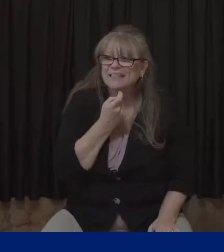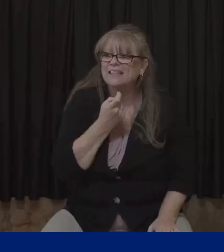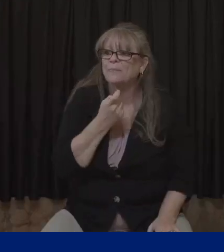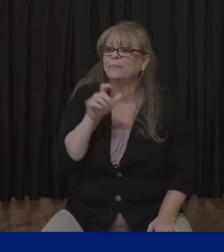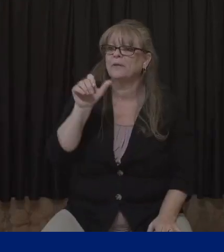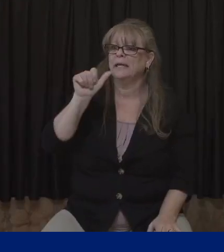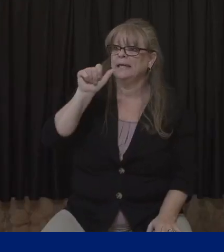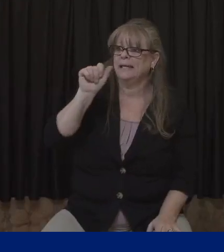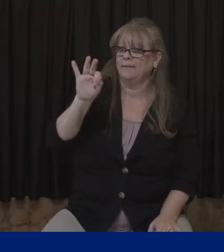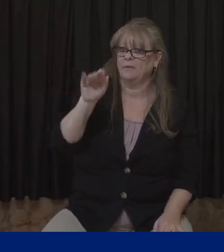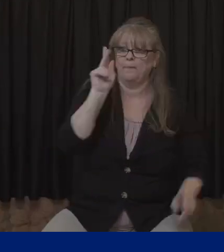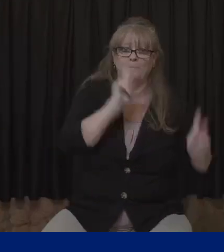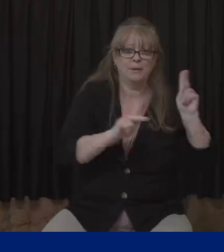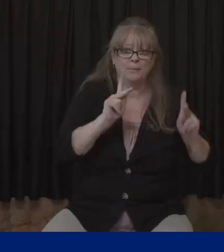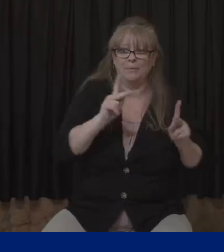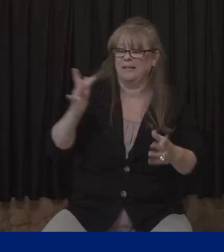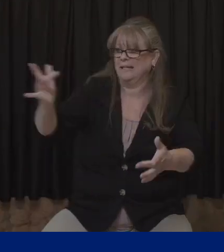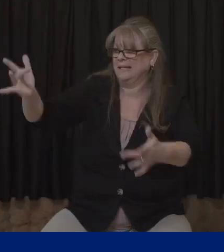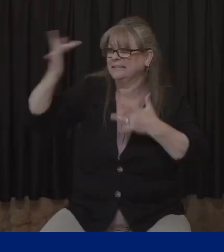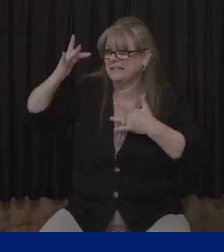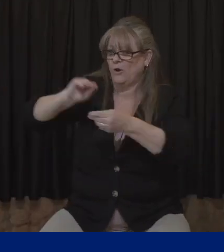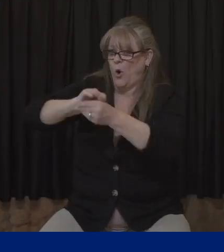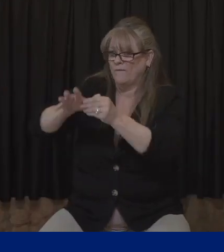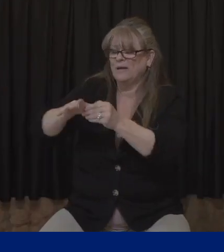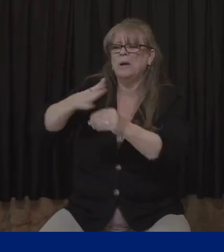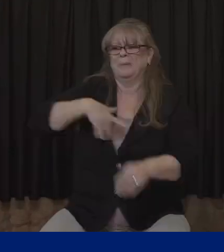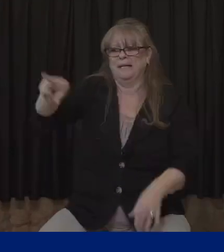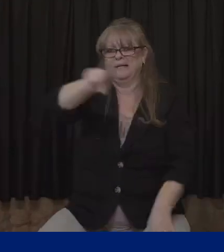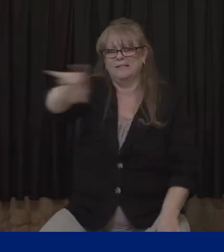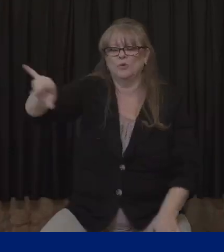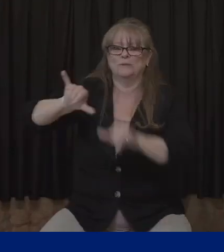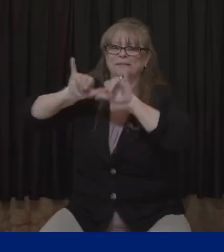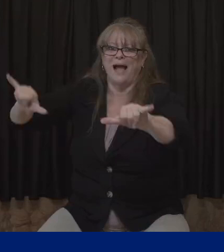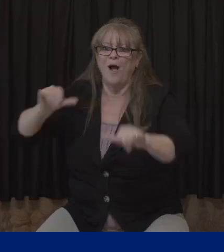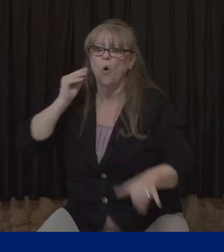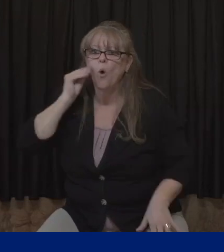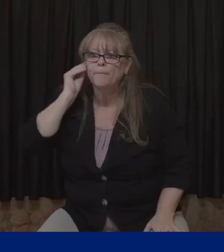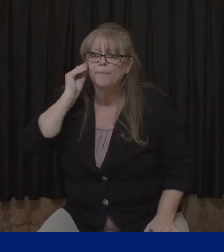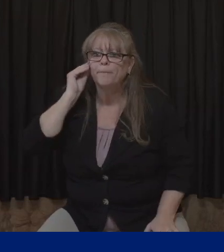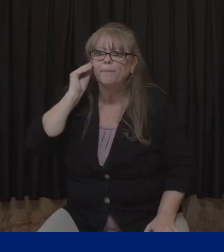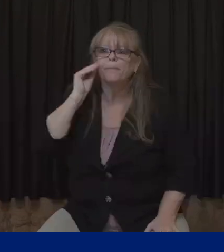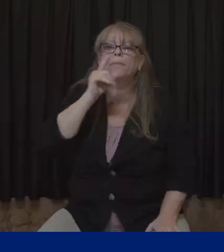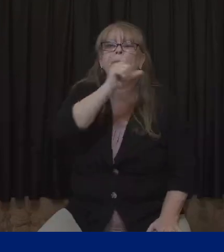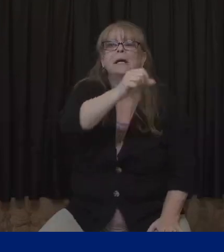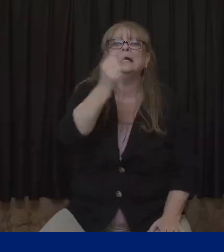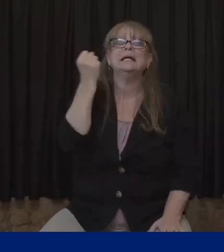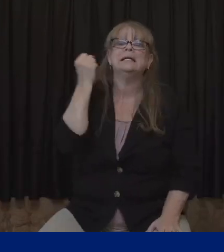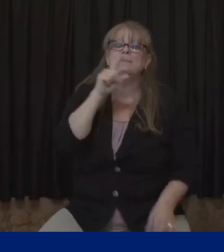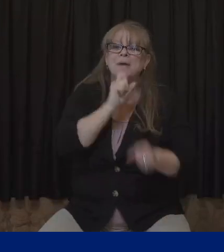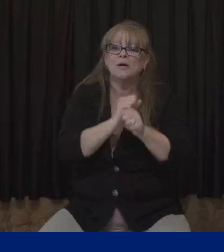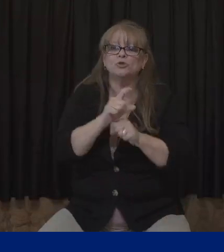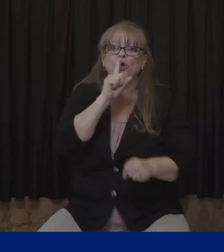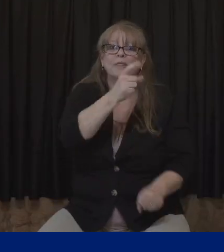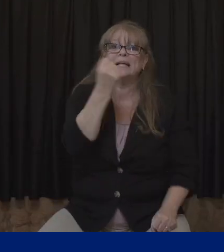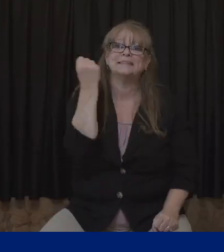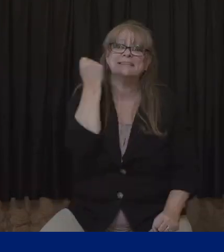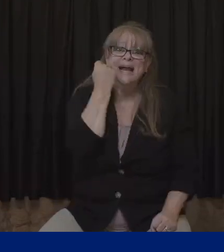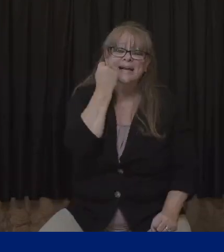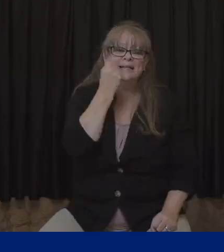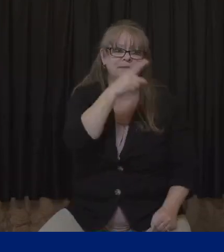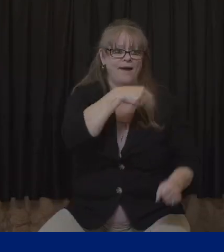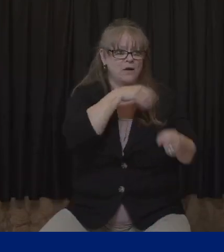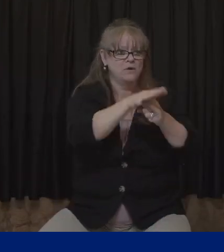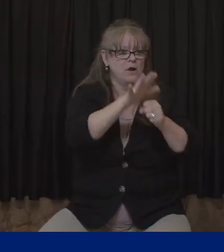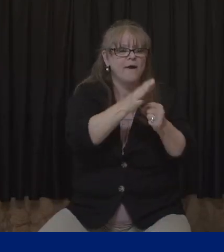them now, and they all need to make sure they have enough protection equipment. And personal services, an important part of our way of life, of our society,